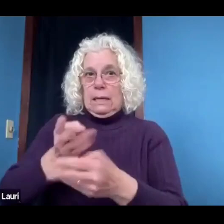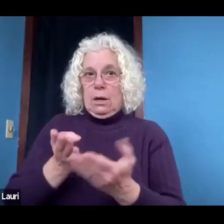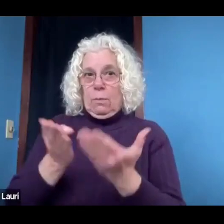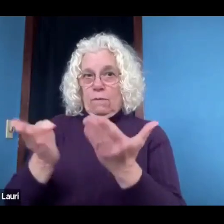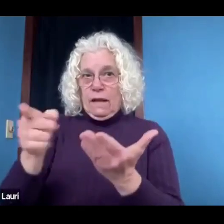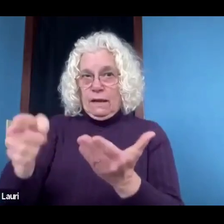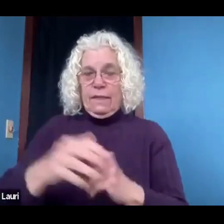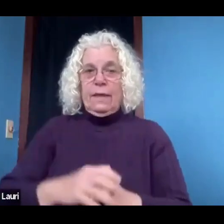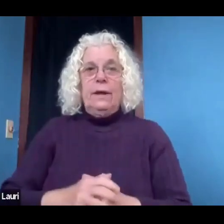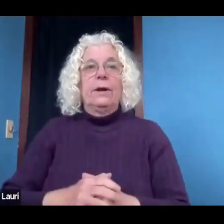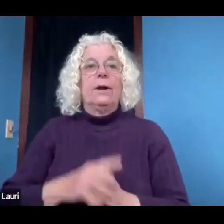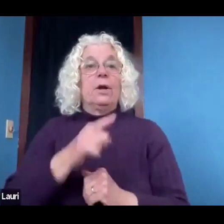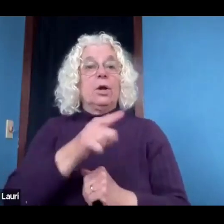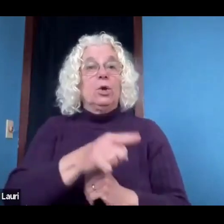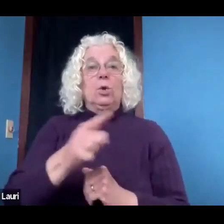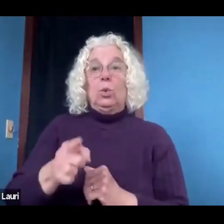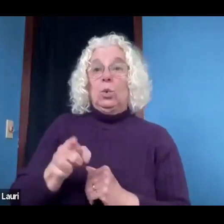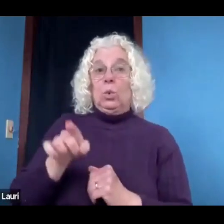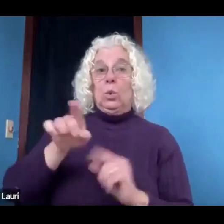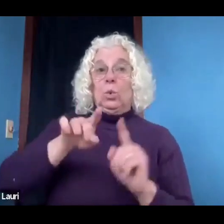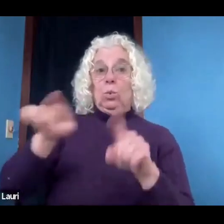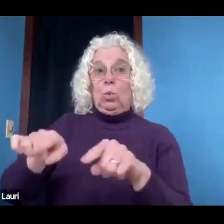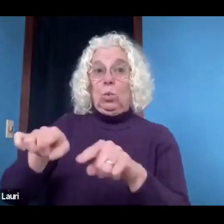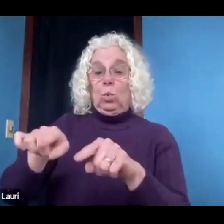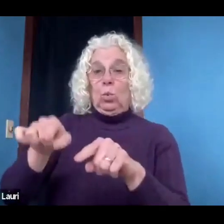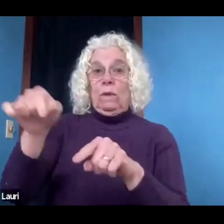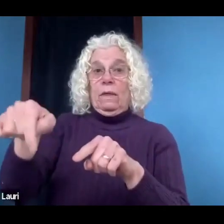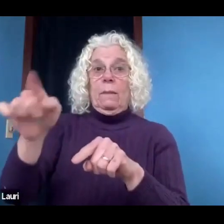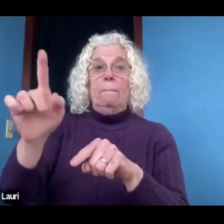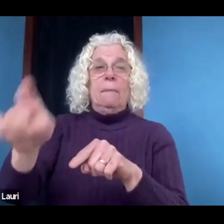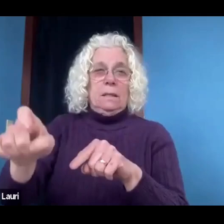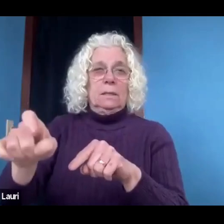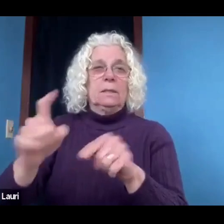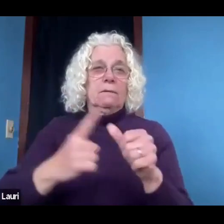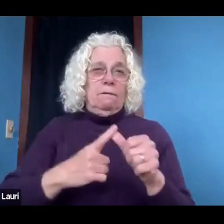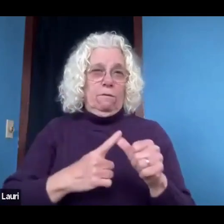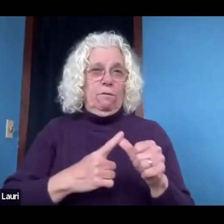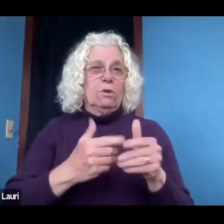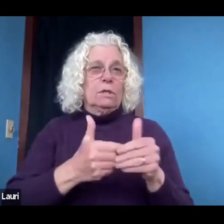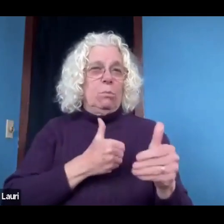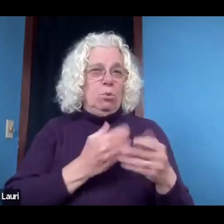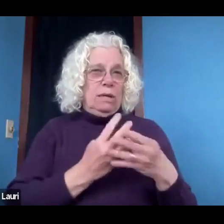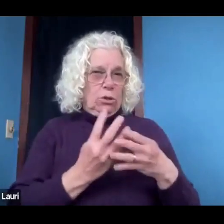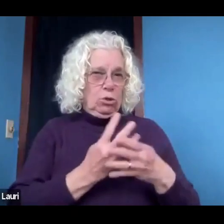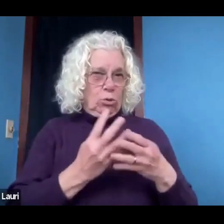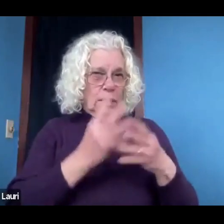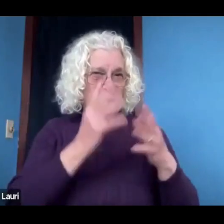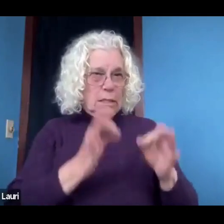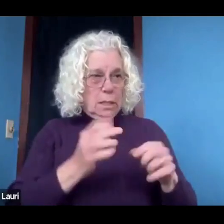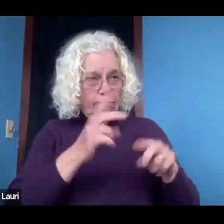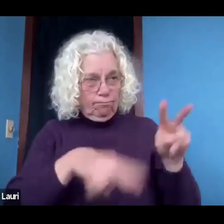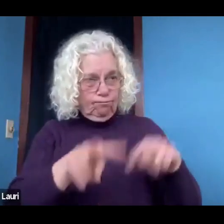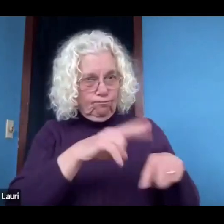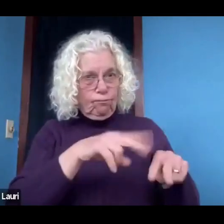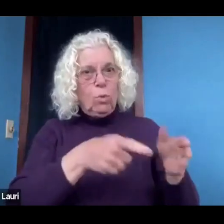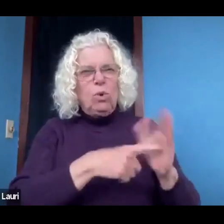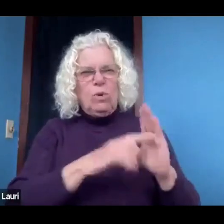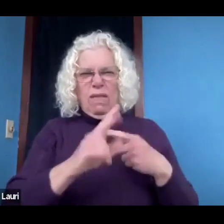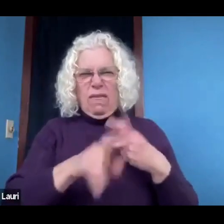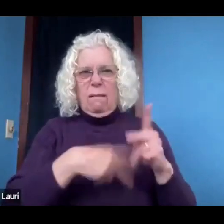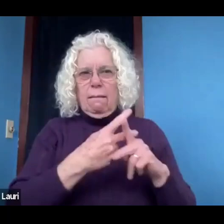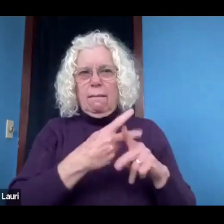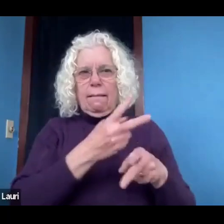To move into a skilled nursing facility, you have to go through a pre-admission screening to determine that you require that level of